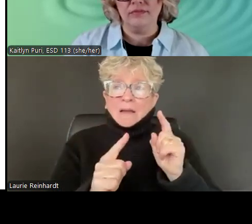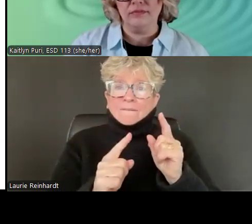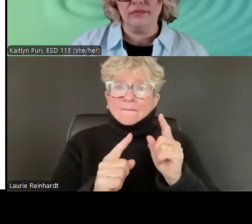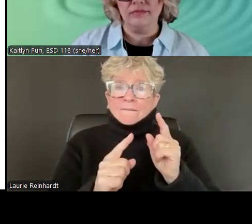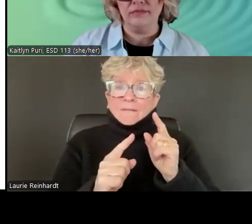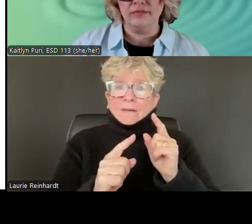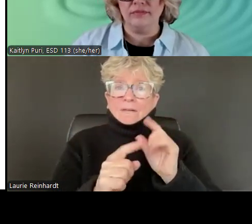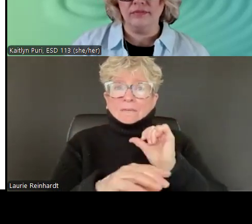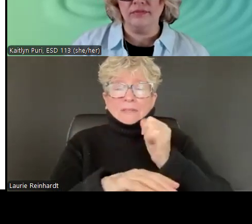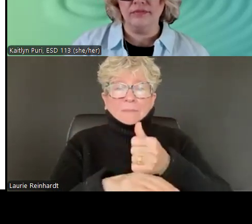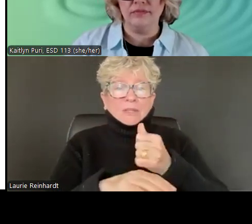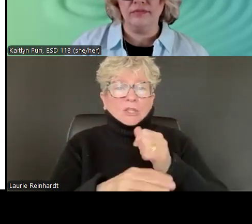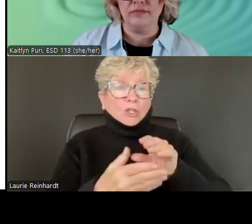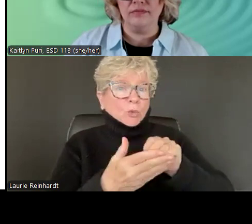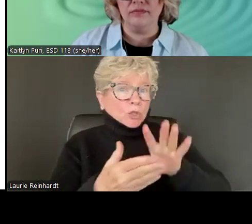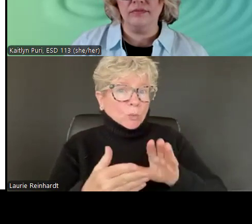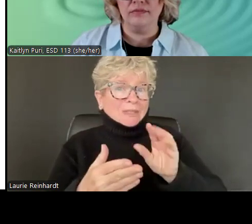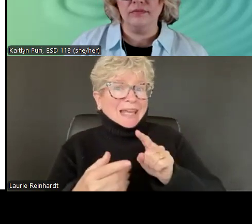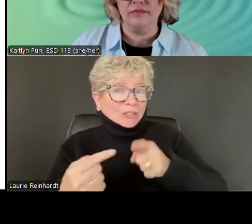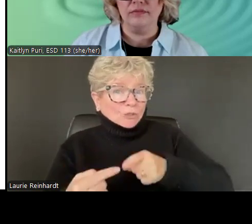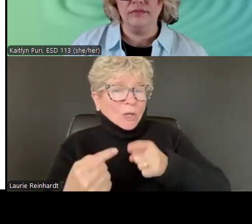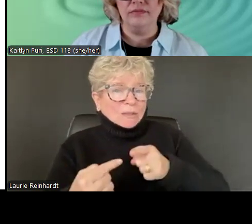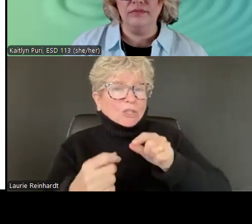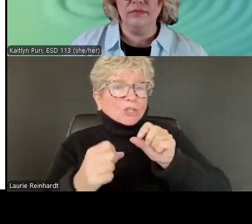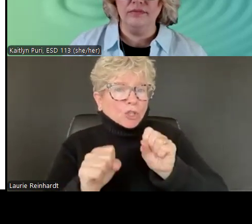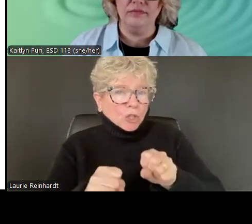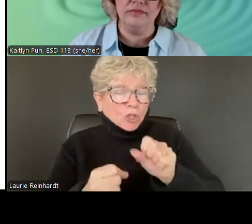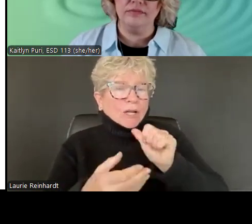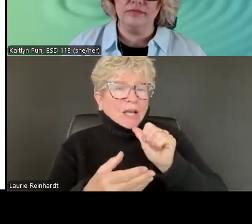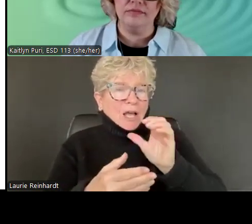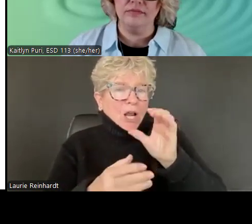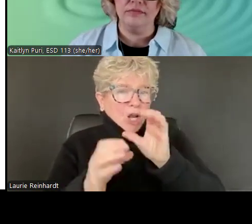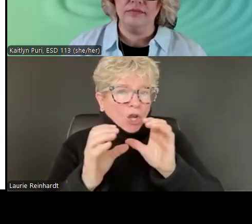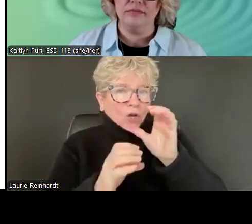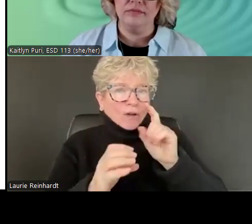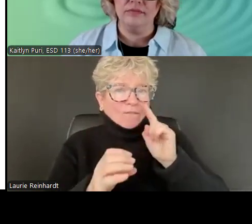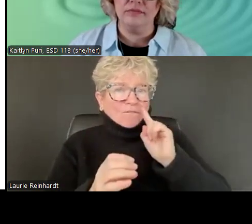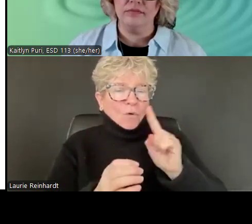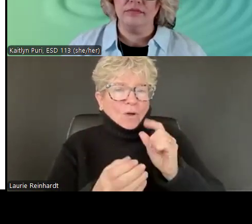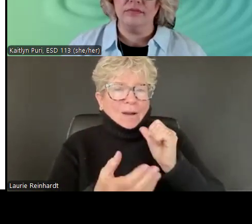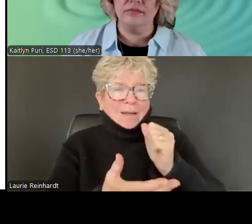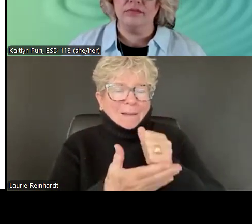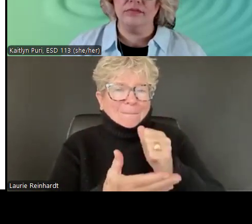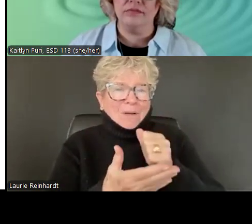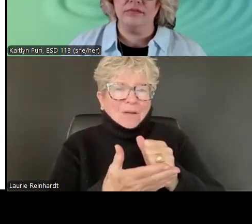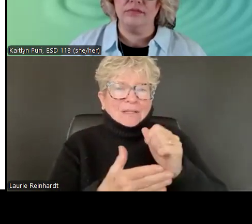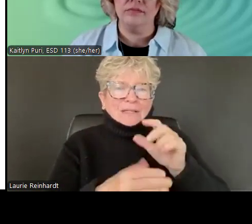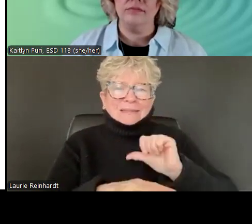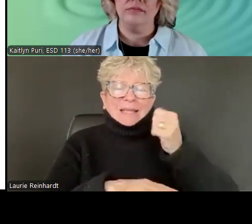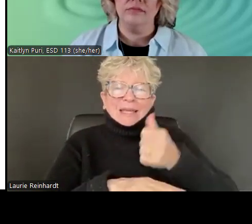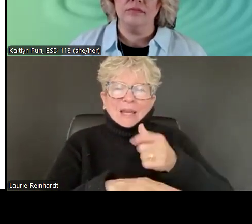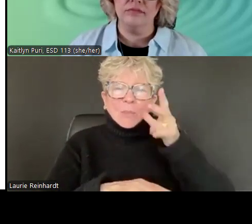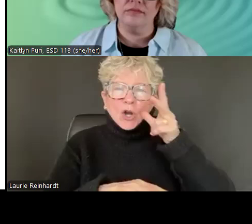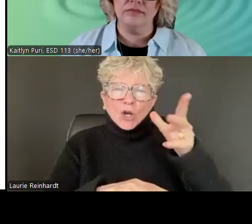struggling will engage in help-seeking behavior. And embedding early intervention supports at Tier